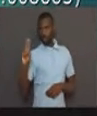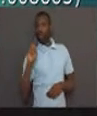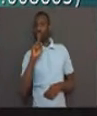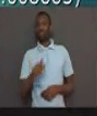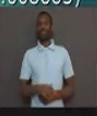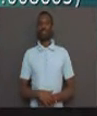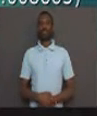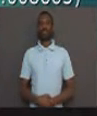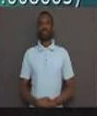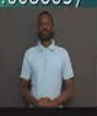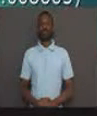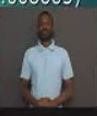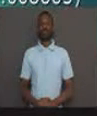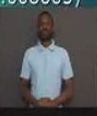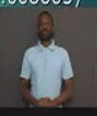AMU.